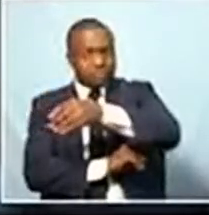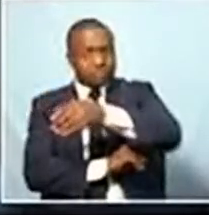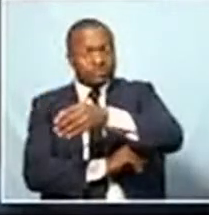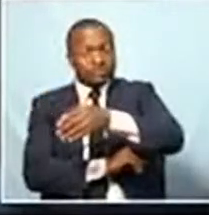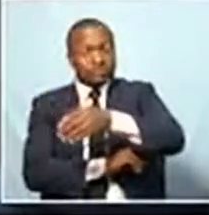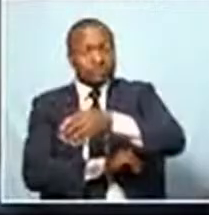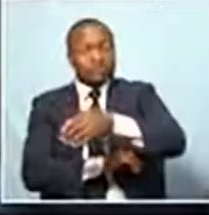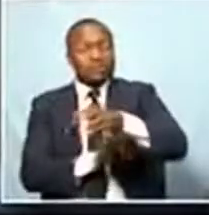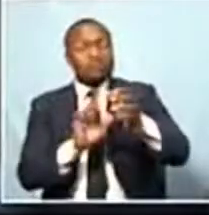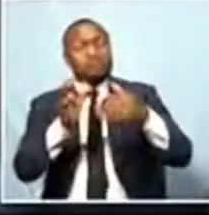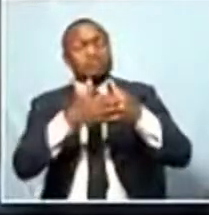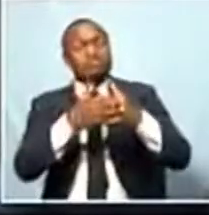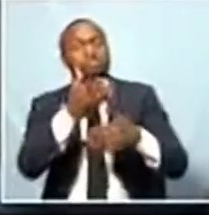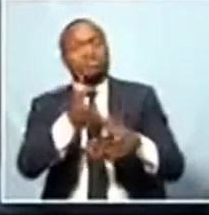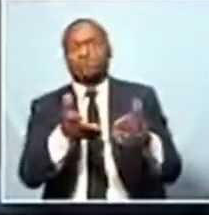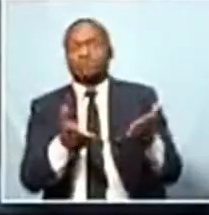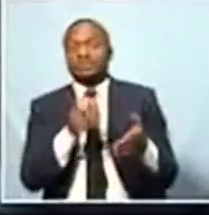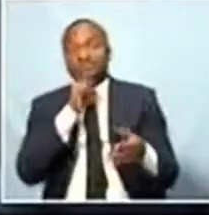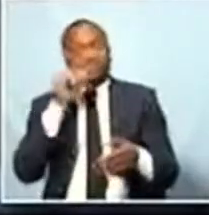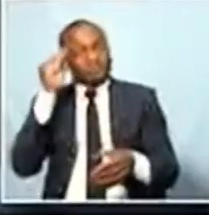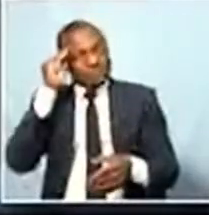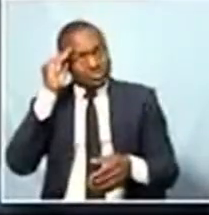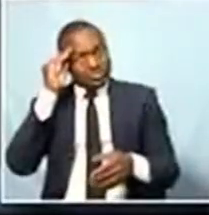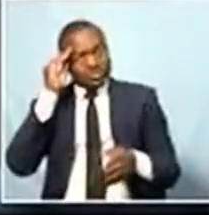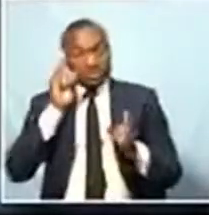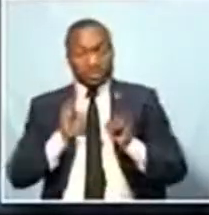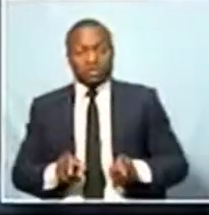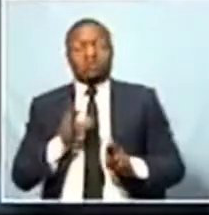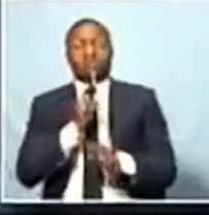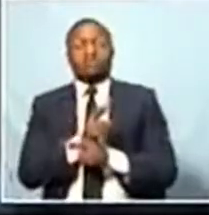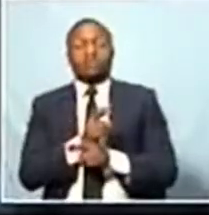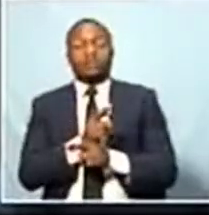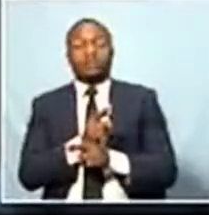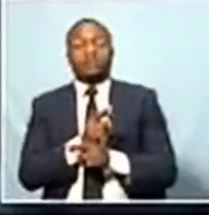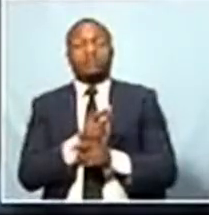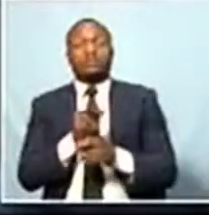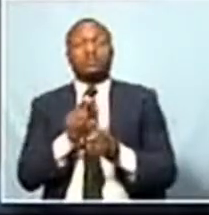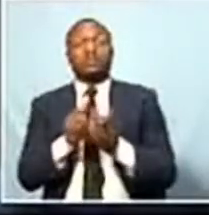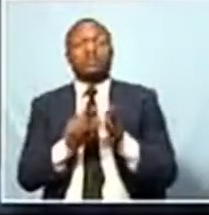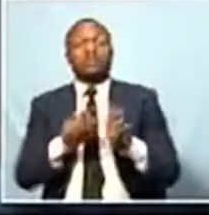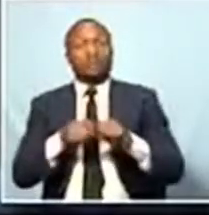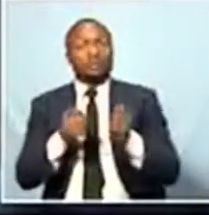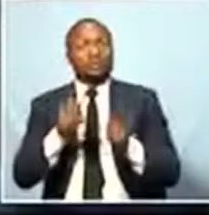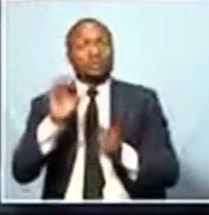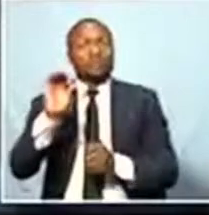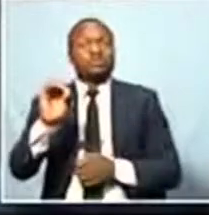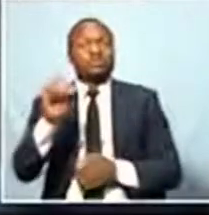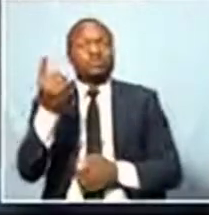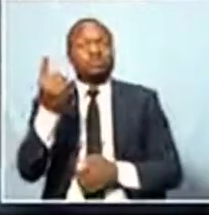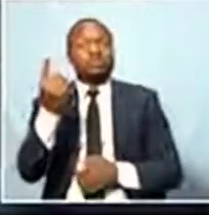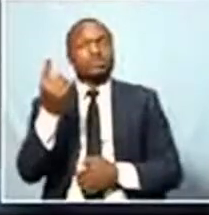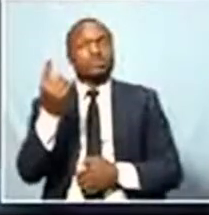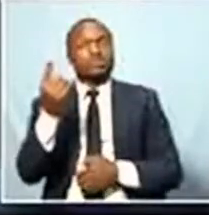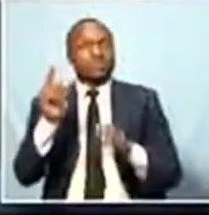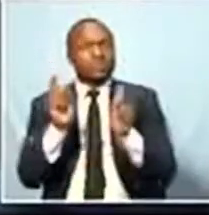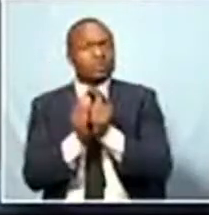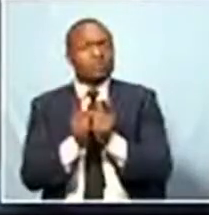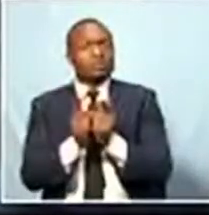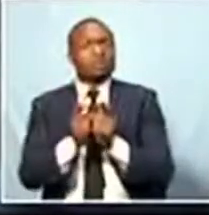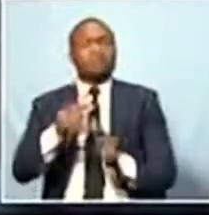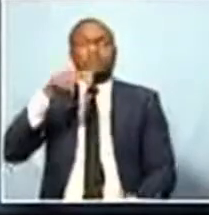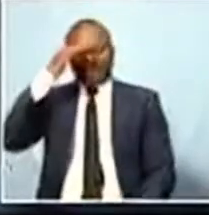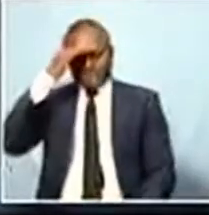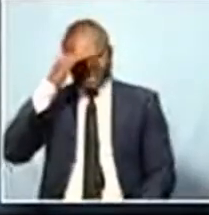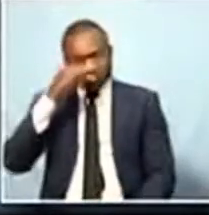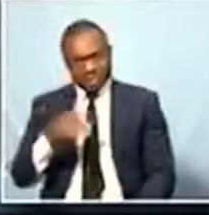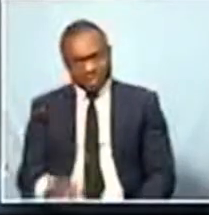being violated by our officers. And you find most of the time 02 you meet them with a gun. They are drunk, and